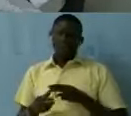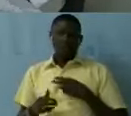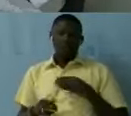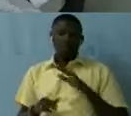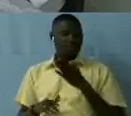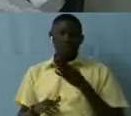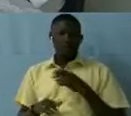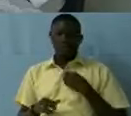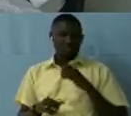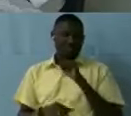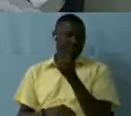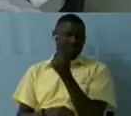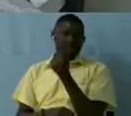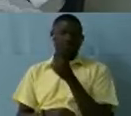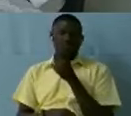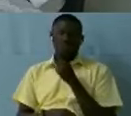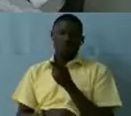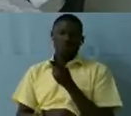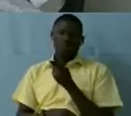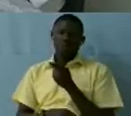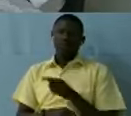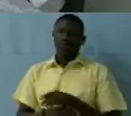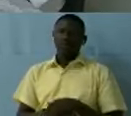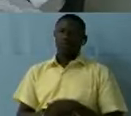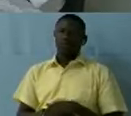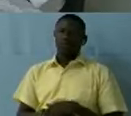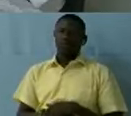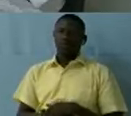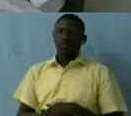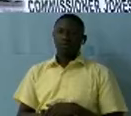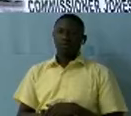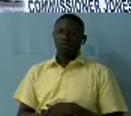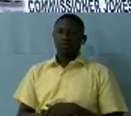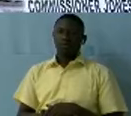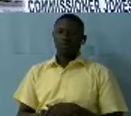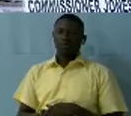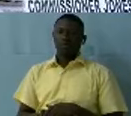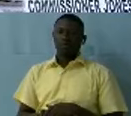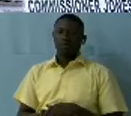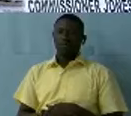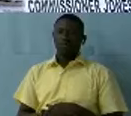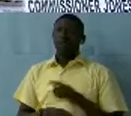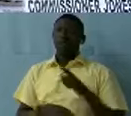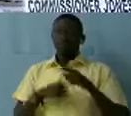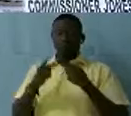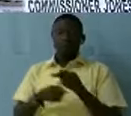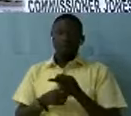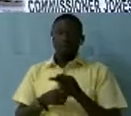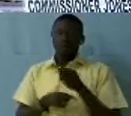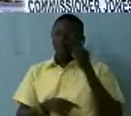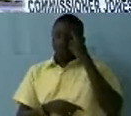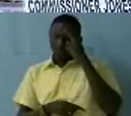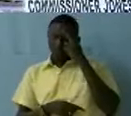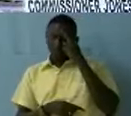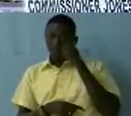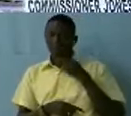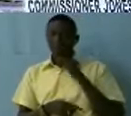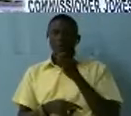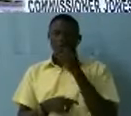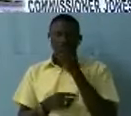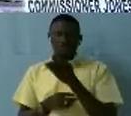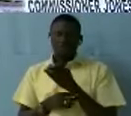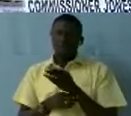are complications. So Kamala is saying adhere for about a week. So for that reason, they would.